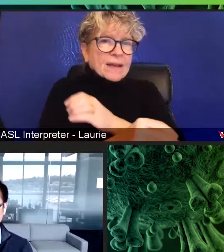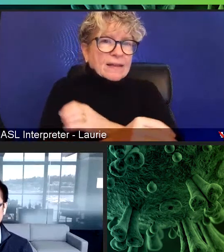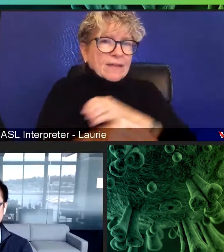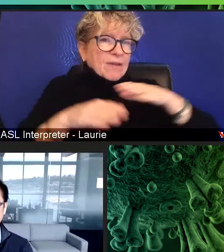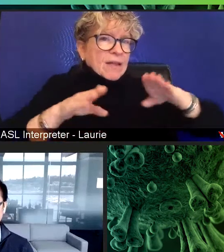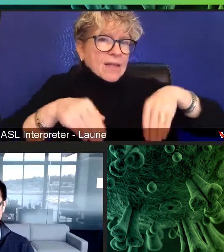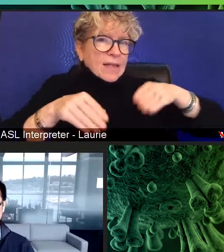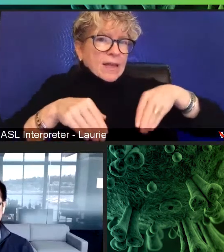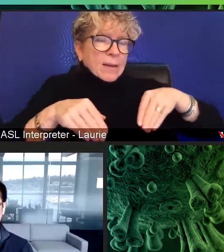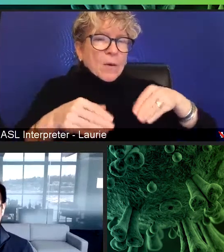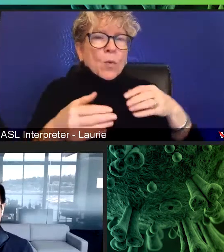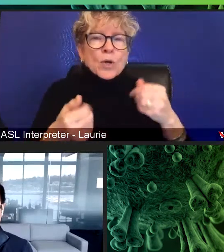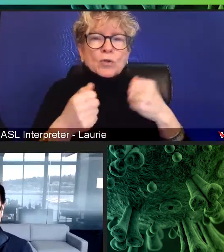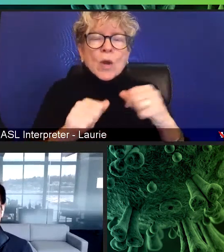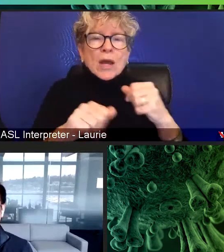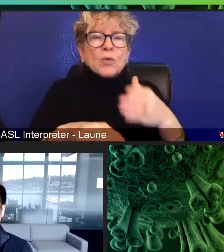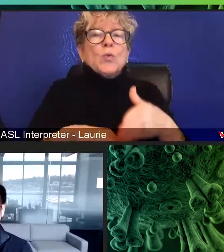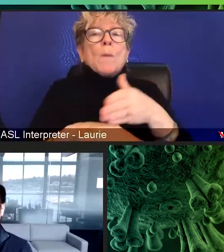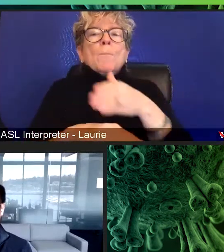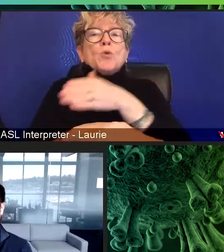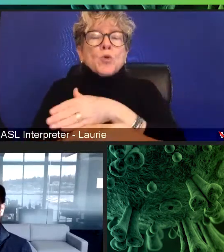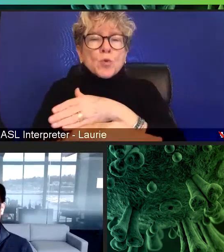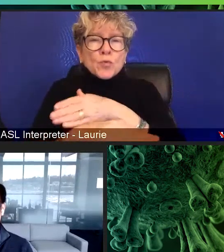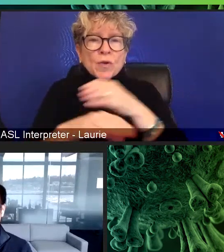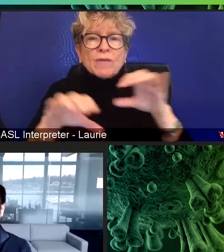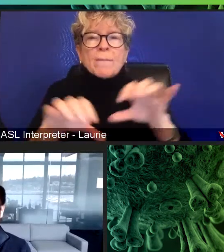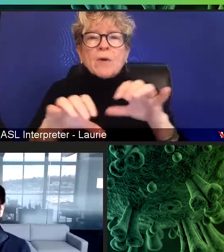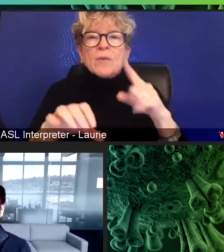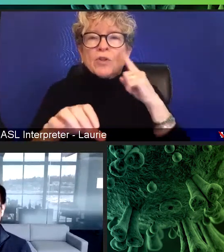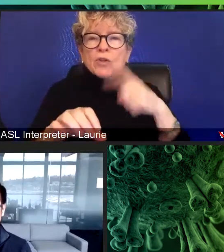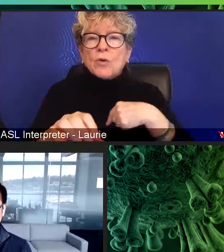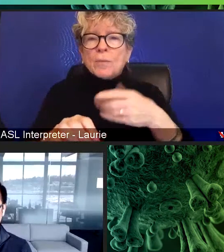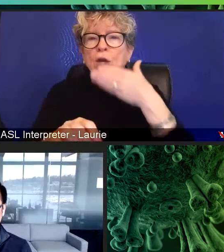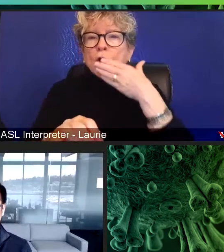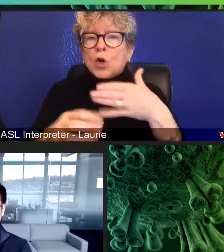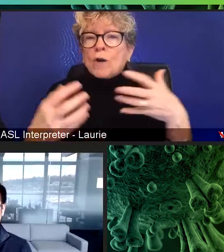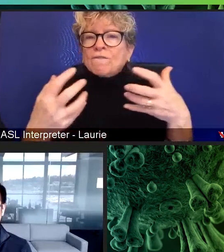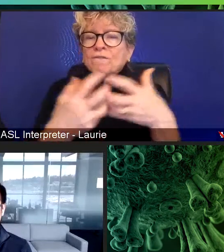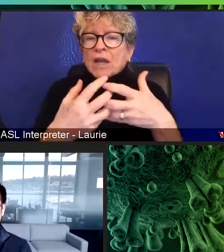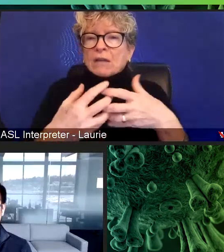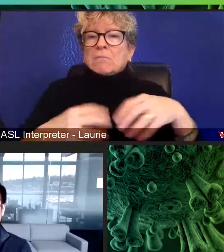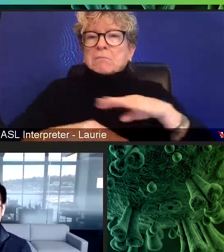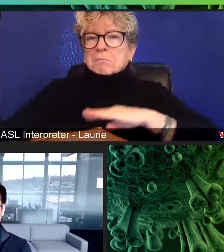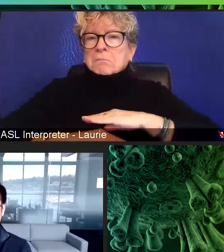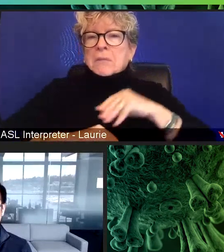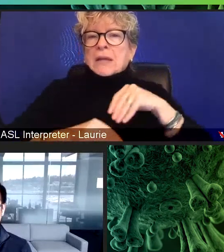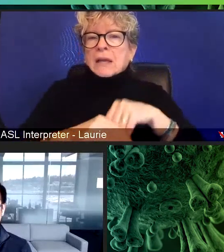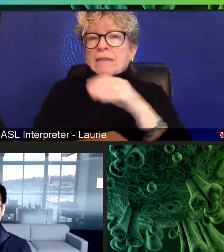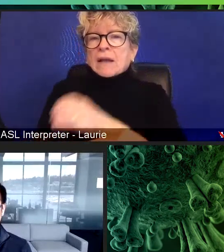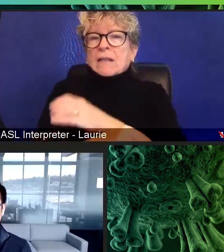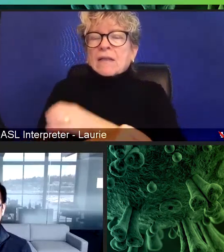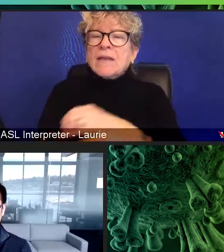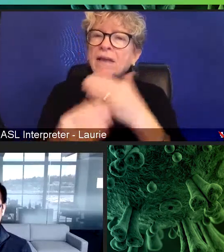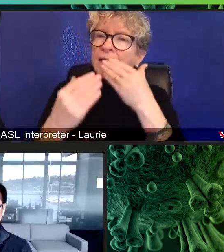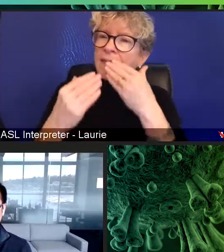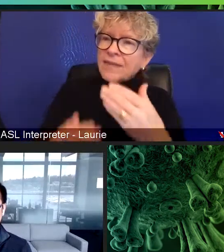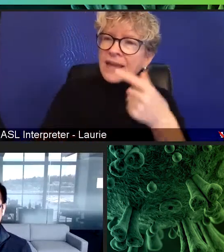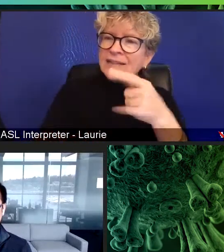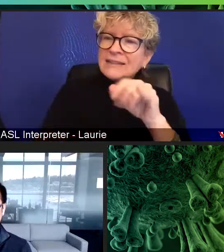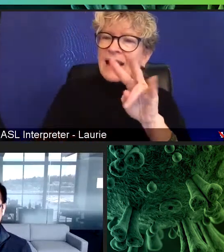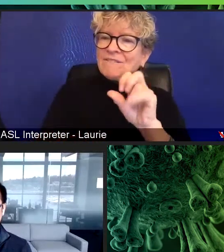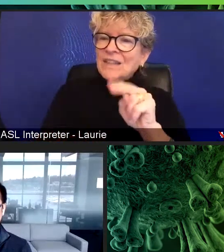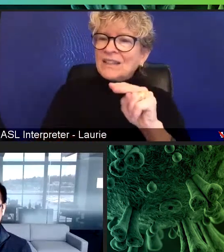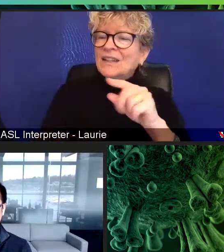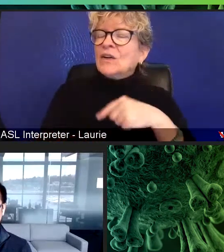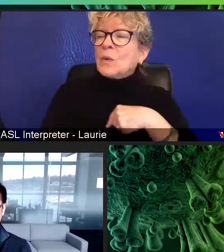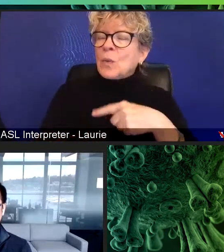that it is then suitable for clinical diagnostics. Great. So, Gavin, thank you so much. We're going to have you back for questions in